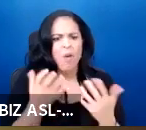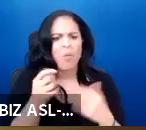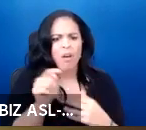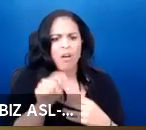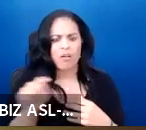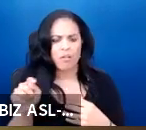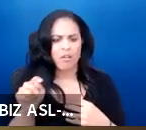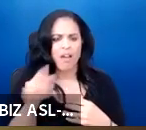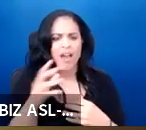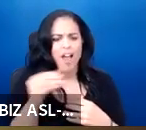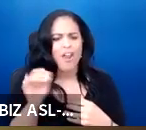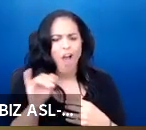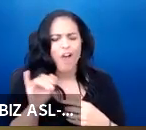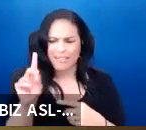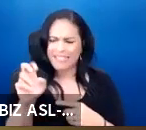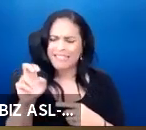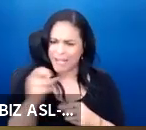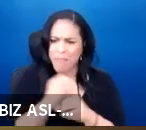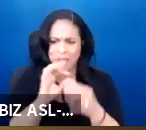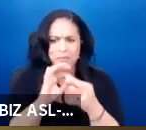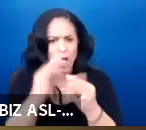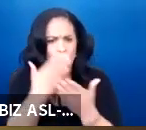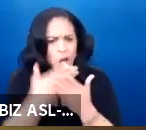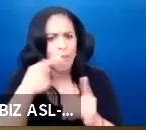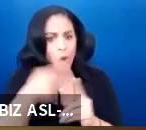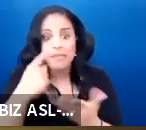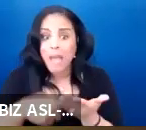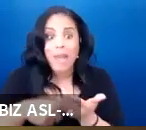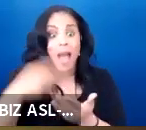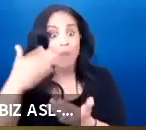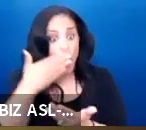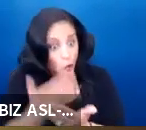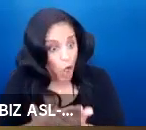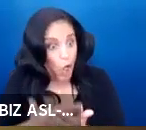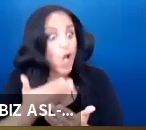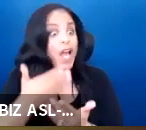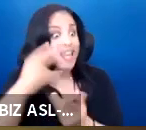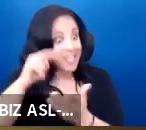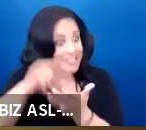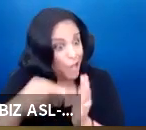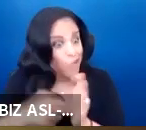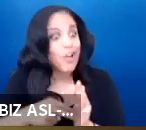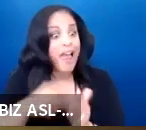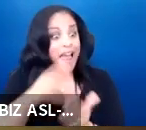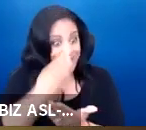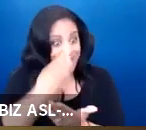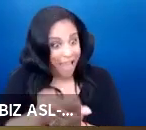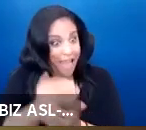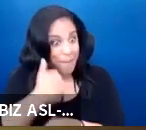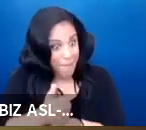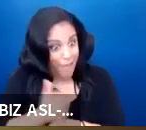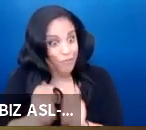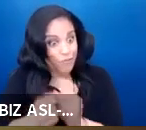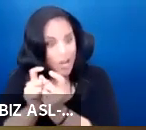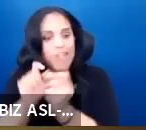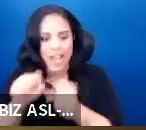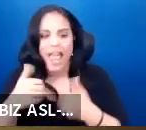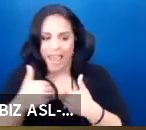I think Deen makes a very good point. Sometimes well-intentioned, fast-paced change can have dire